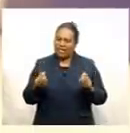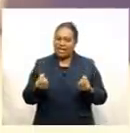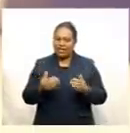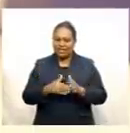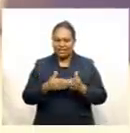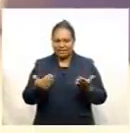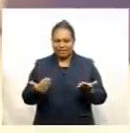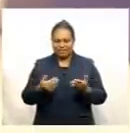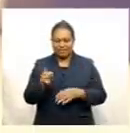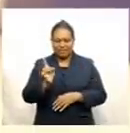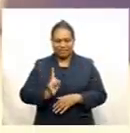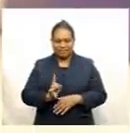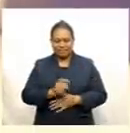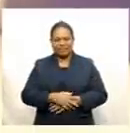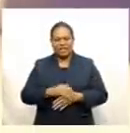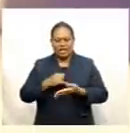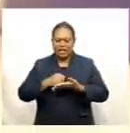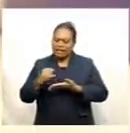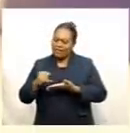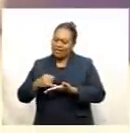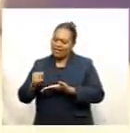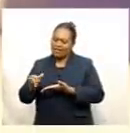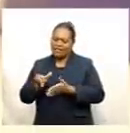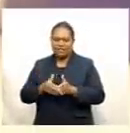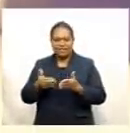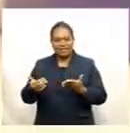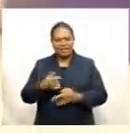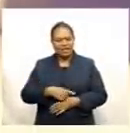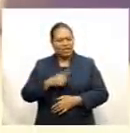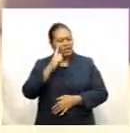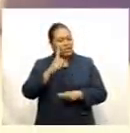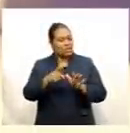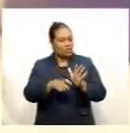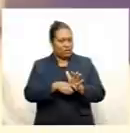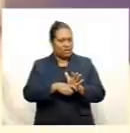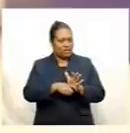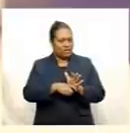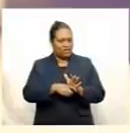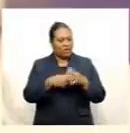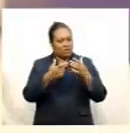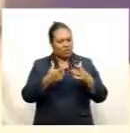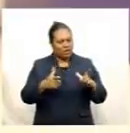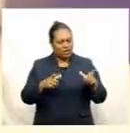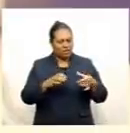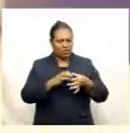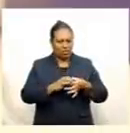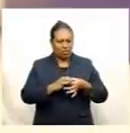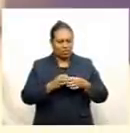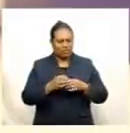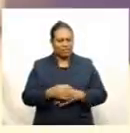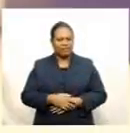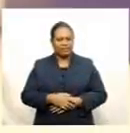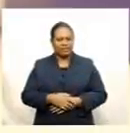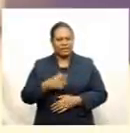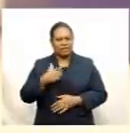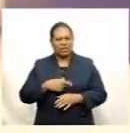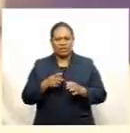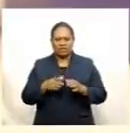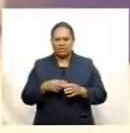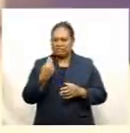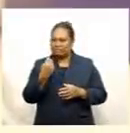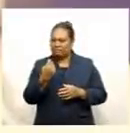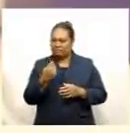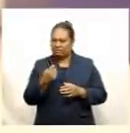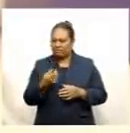today. Investors tried to ascertain if the Federal Reserve might alter the language on its stimulus following a recent jump in